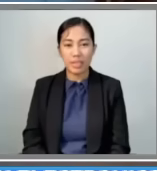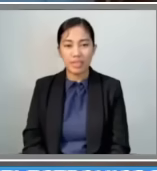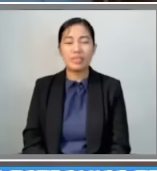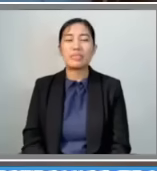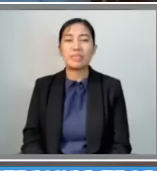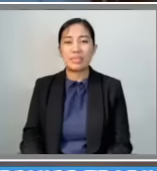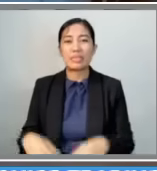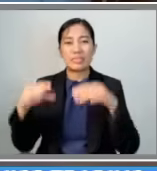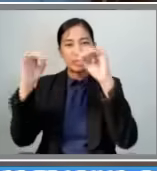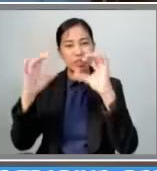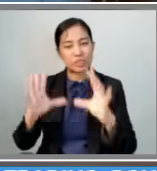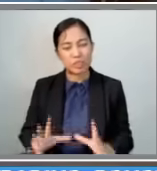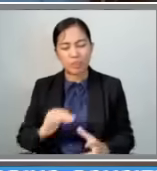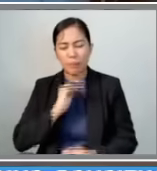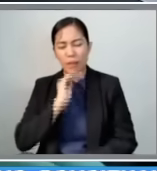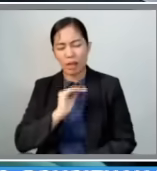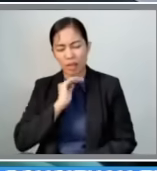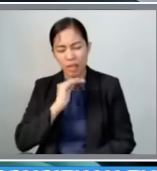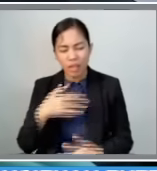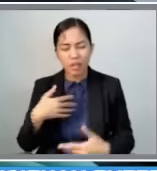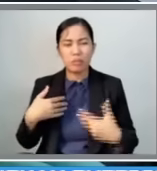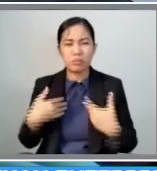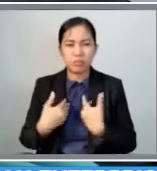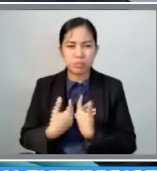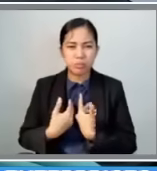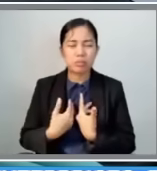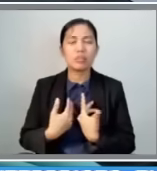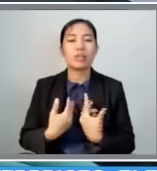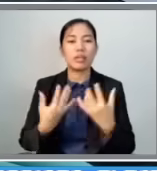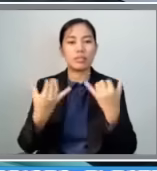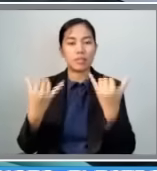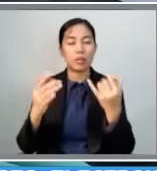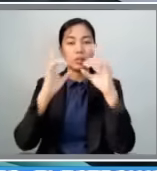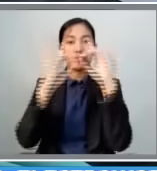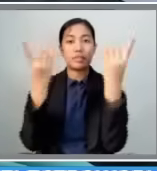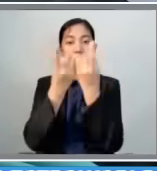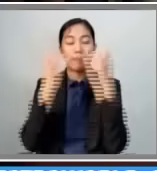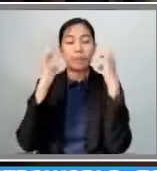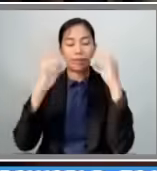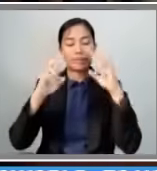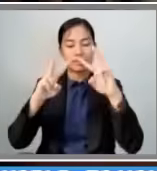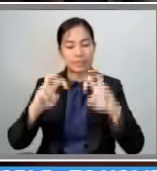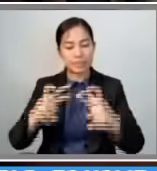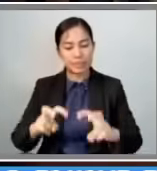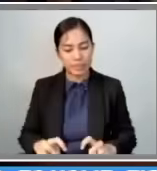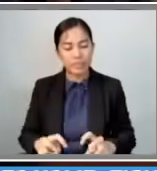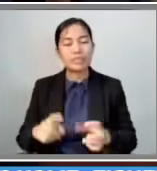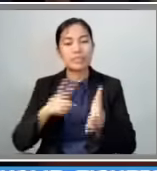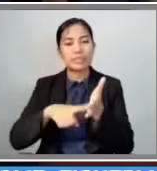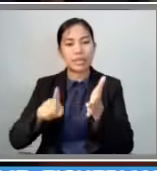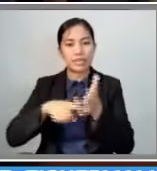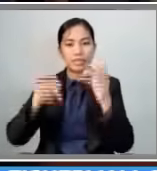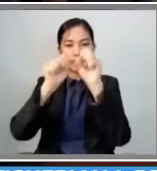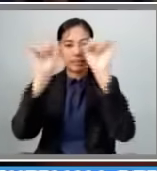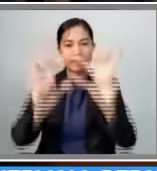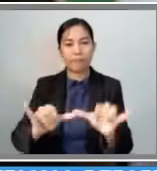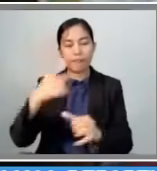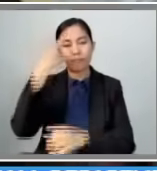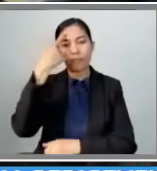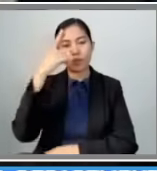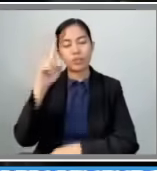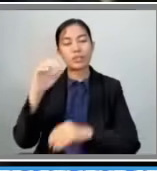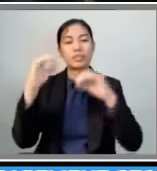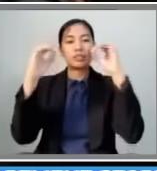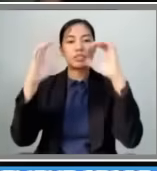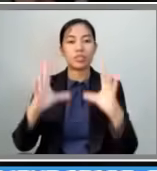ng DepEd, inaaral na nila ang kanilang deployment system para sa mga guro. Aminado silang hirap magpadala ng